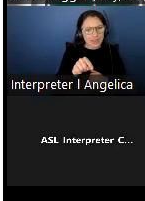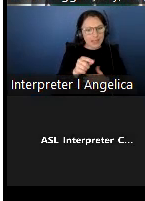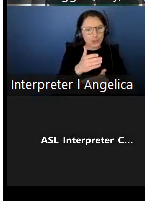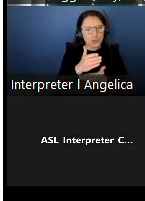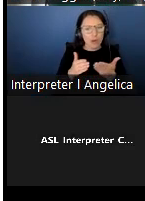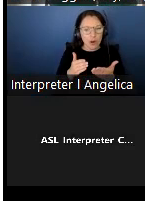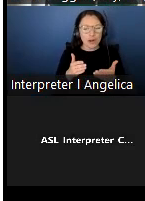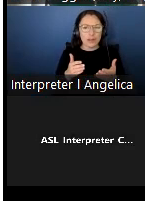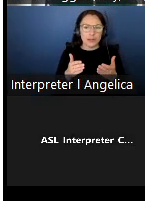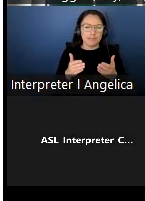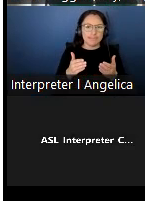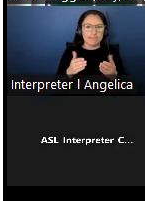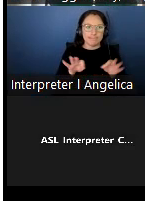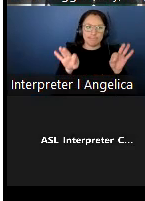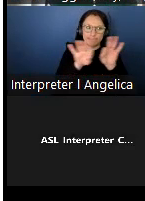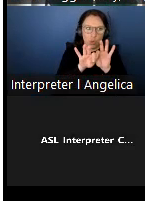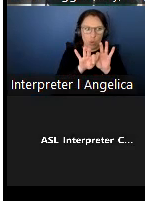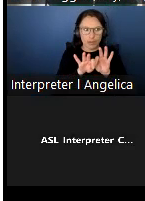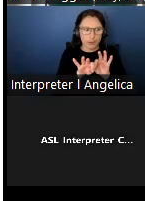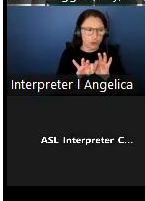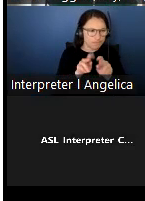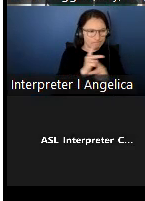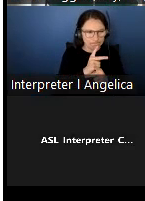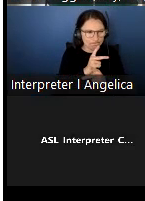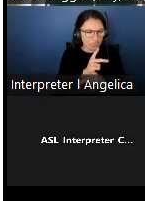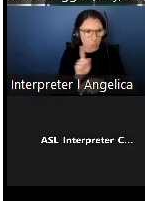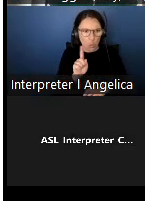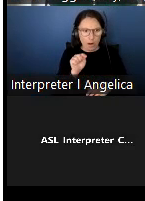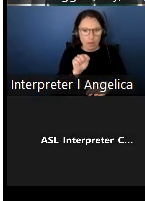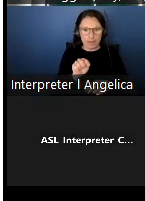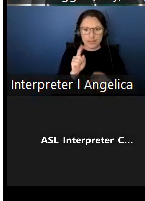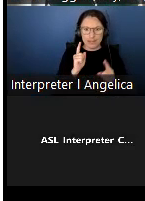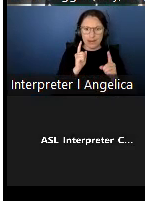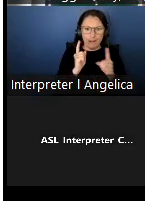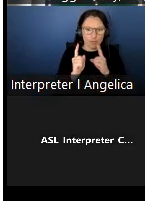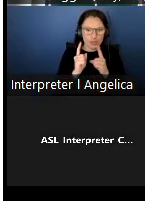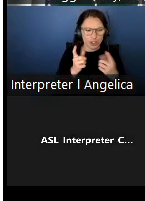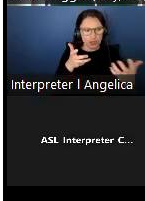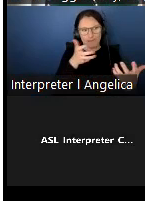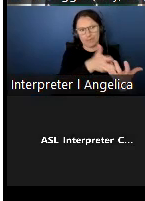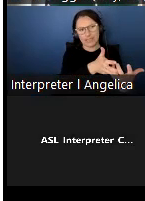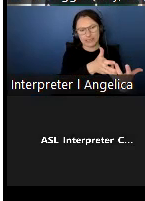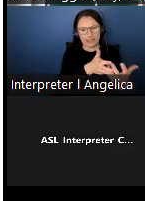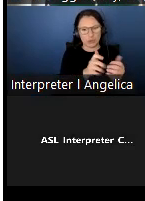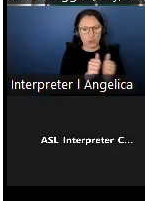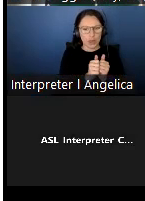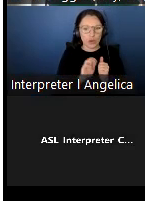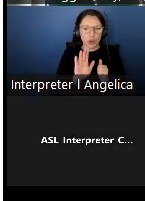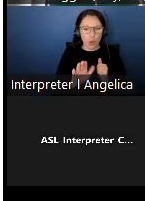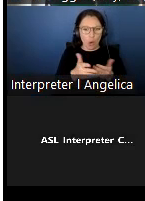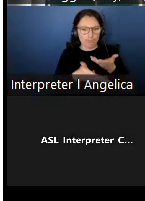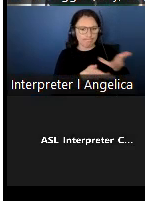important to logistically assess where this conversation fits in with your interactions with clients.